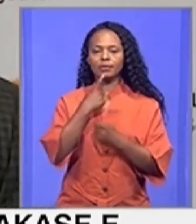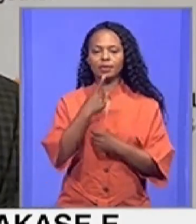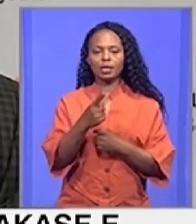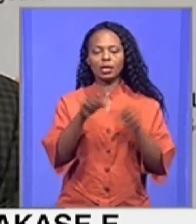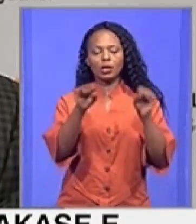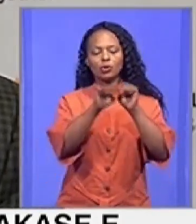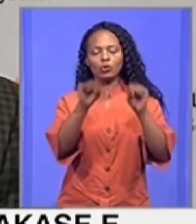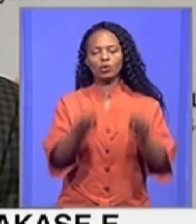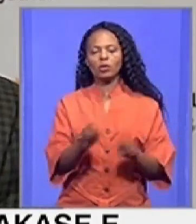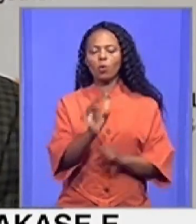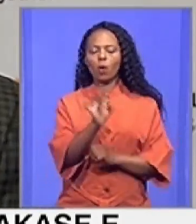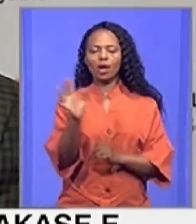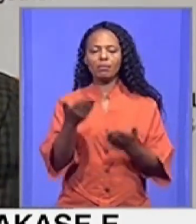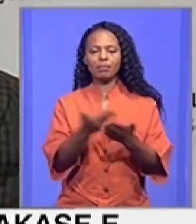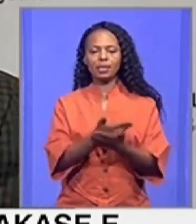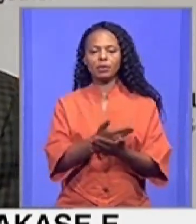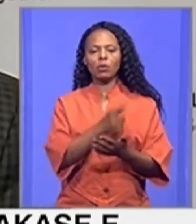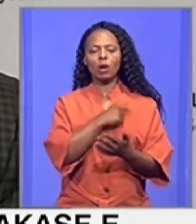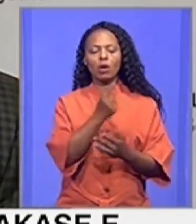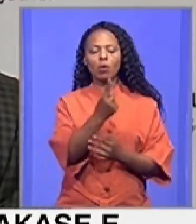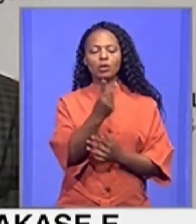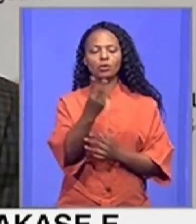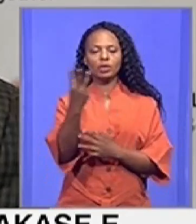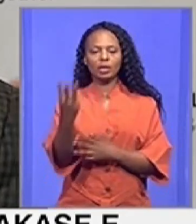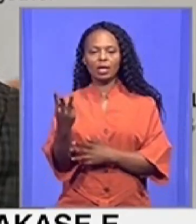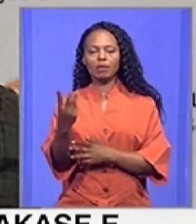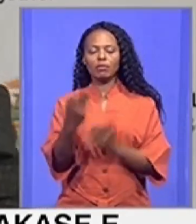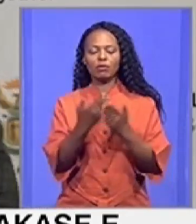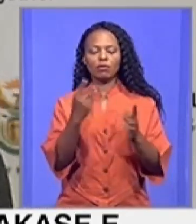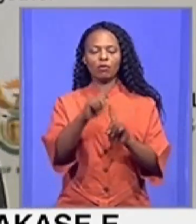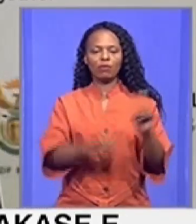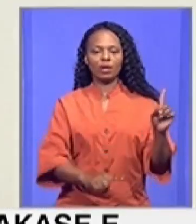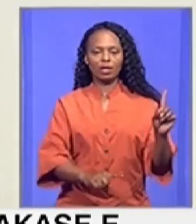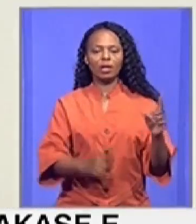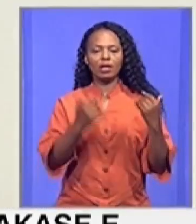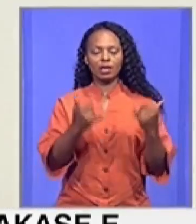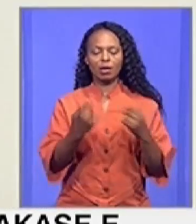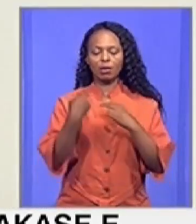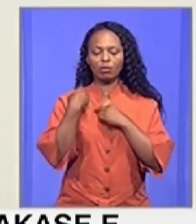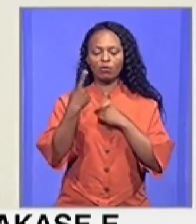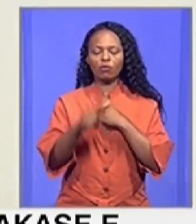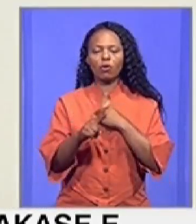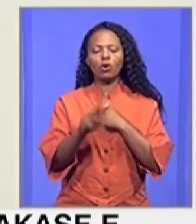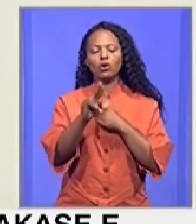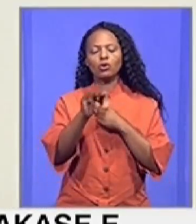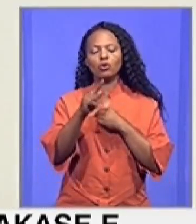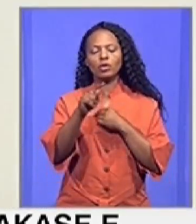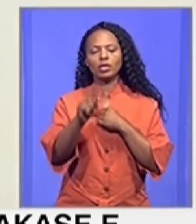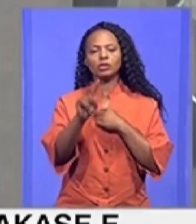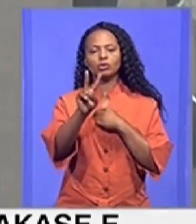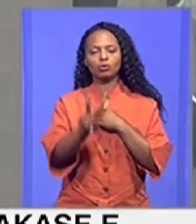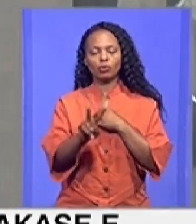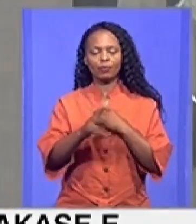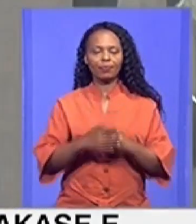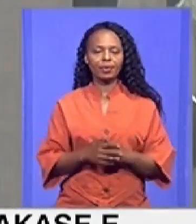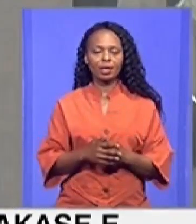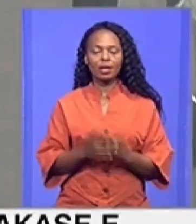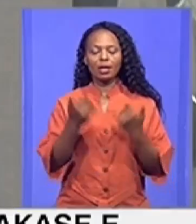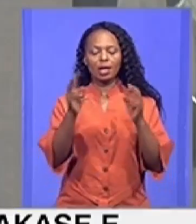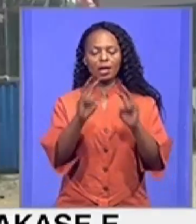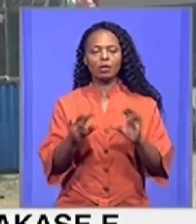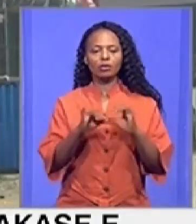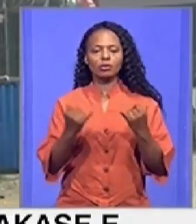I told you there's Unit 1, 2, 3 that had failed. So I must account for Unit 2. Eskom e bontshitse hore ditekanyetso tsa ditokiso tsa